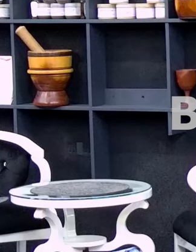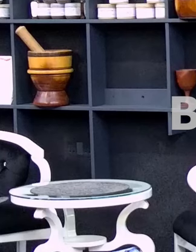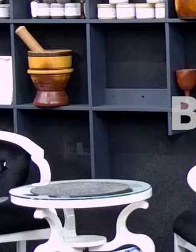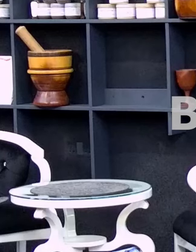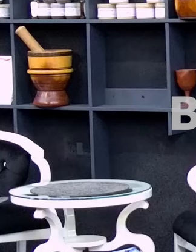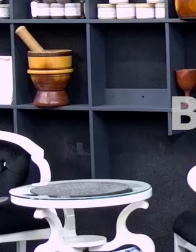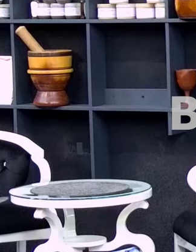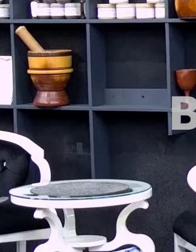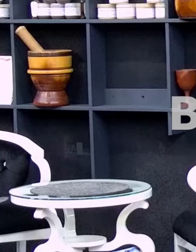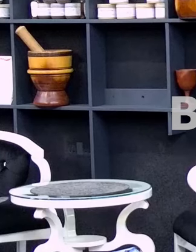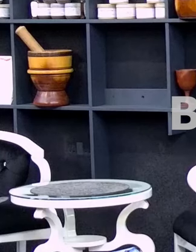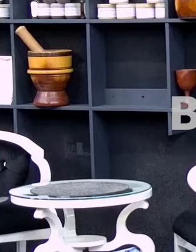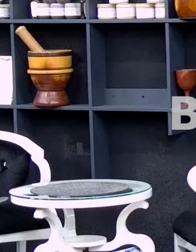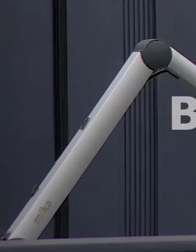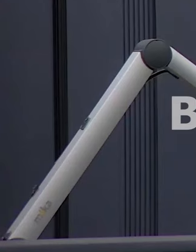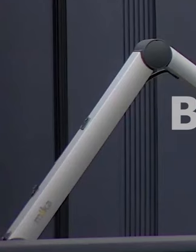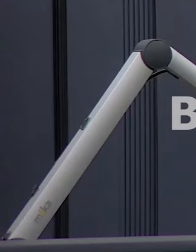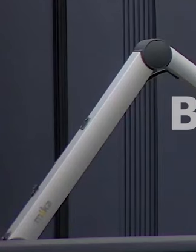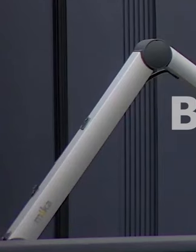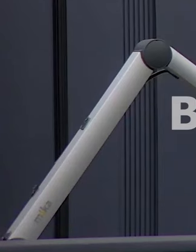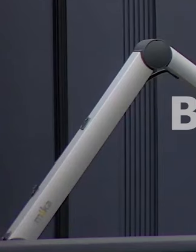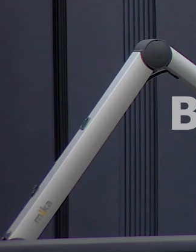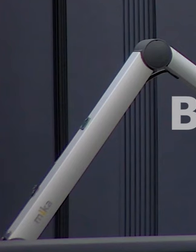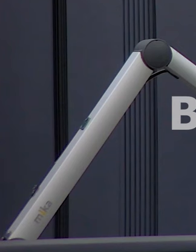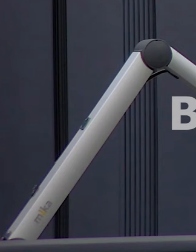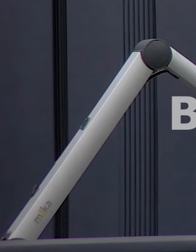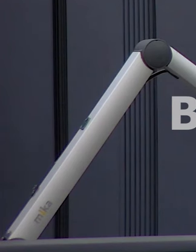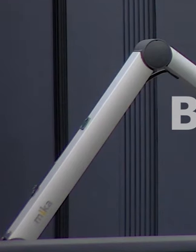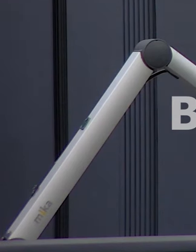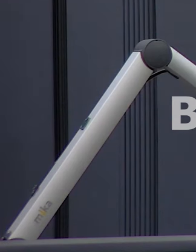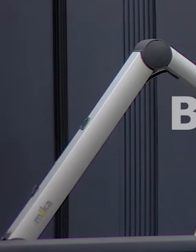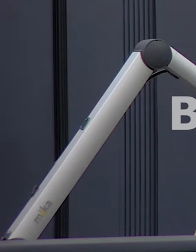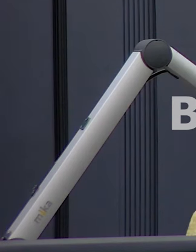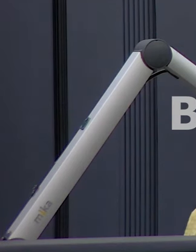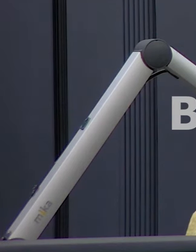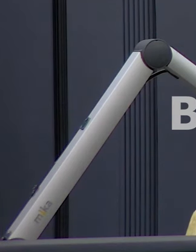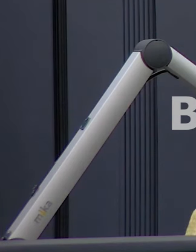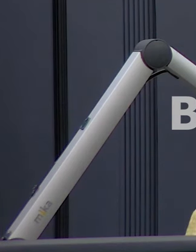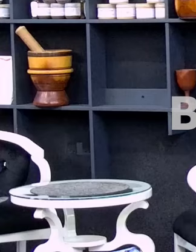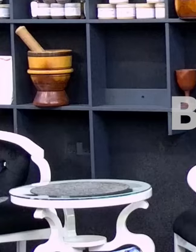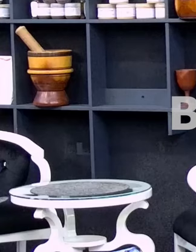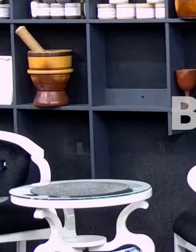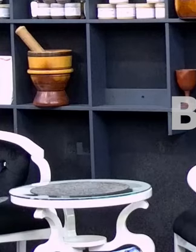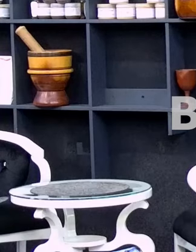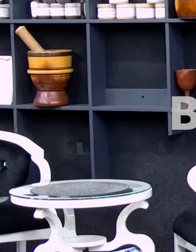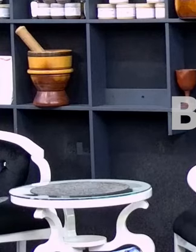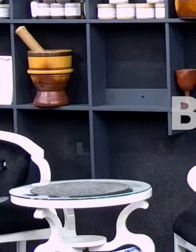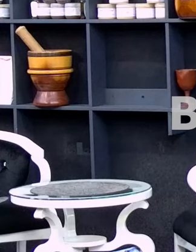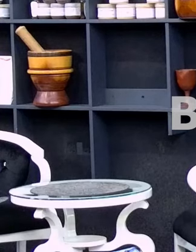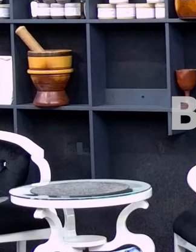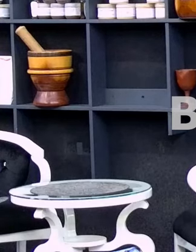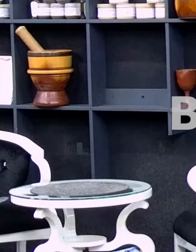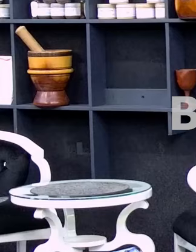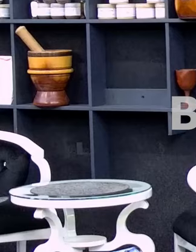letter. Okay, somebody is asking. Rabbi Usanda, he said she don't marry. Yeah. Hey, wait. She's married, sir.